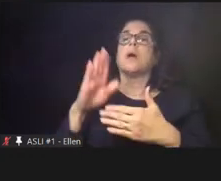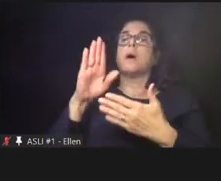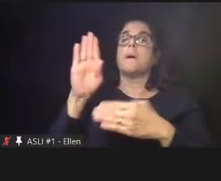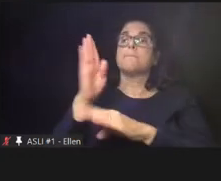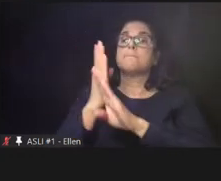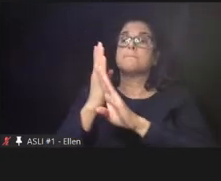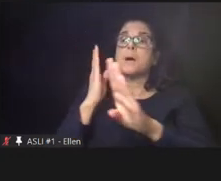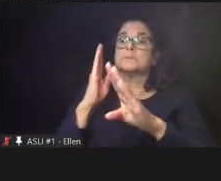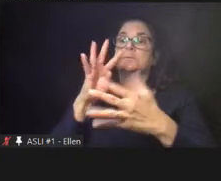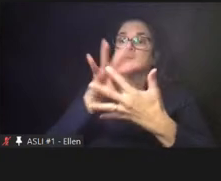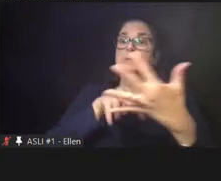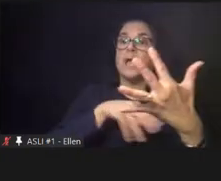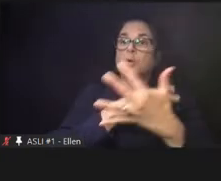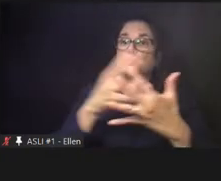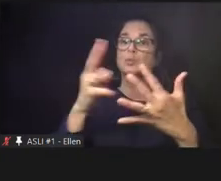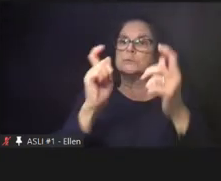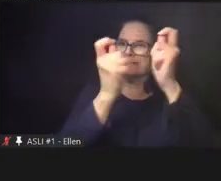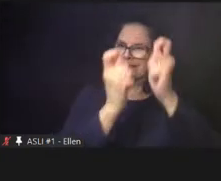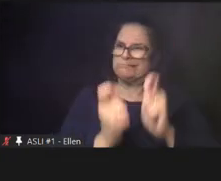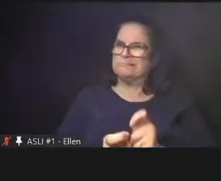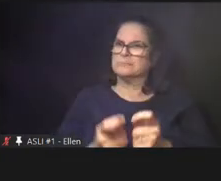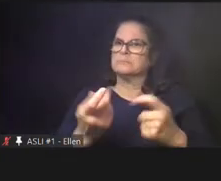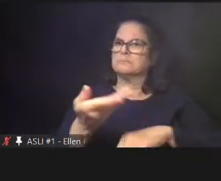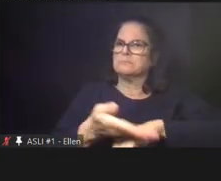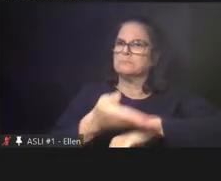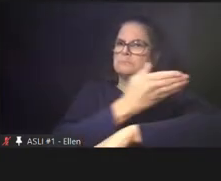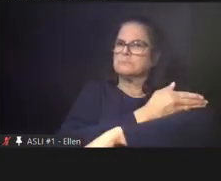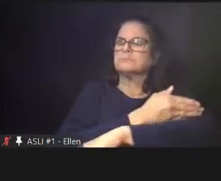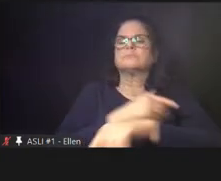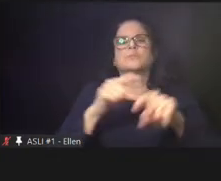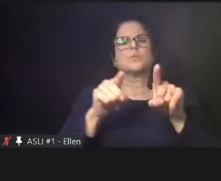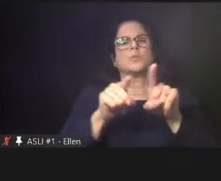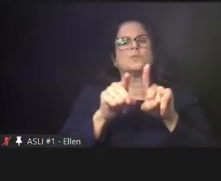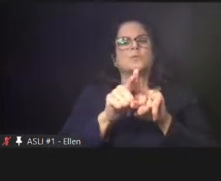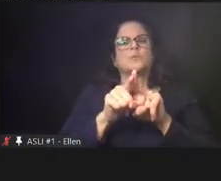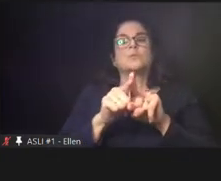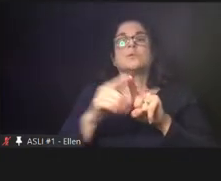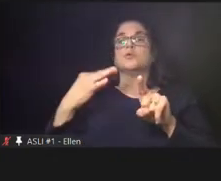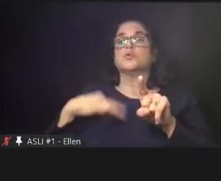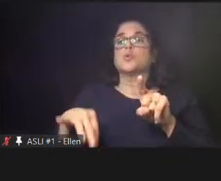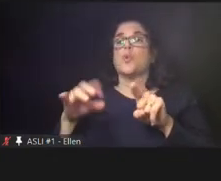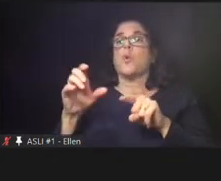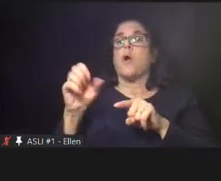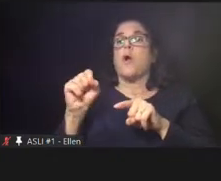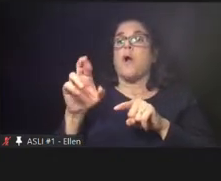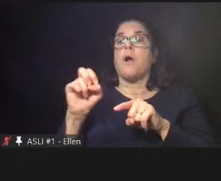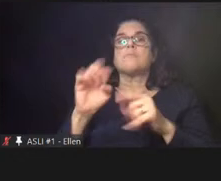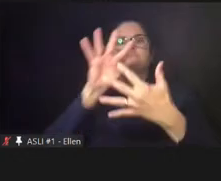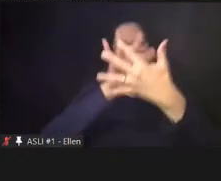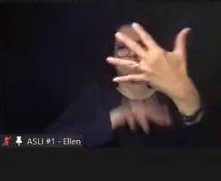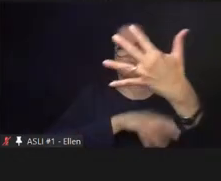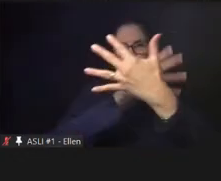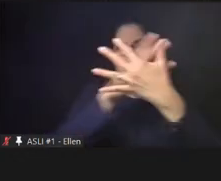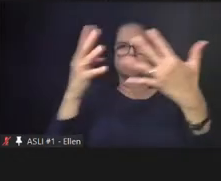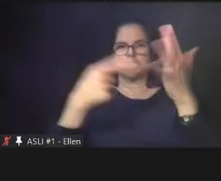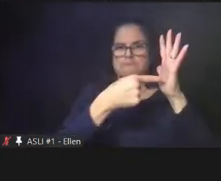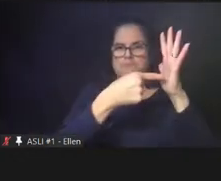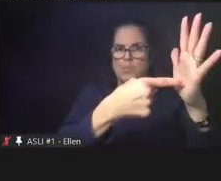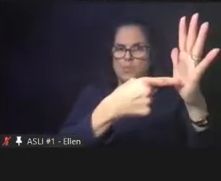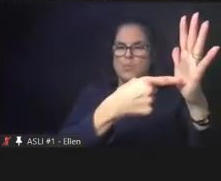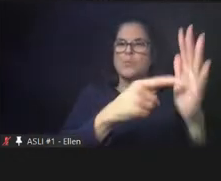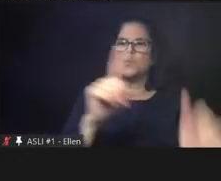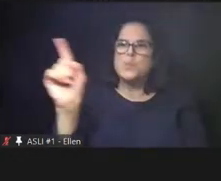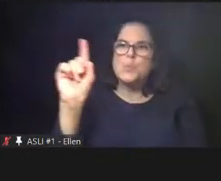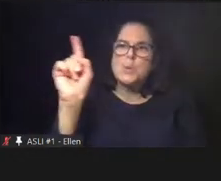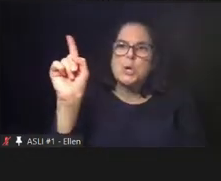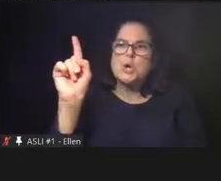very near future. Also included in the scorecard, we are providing several charts and graphs to show when and where